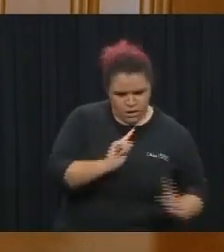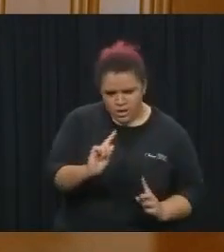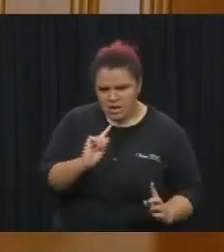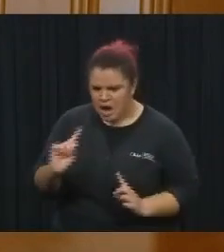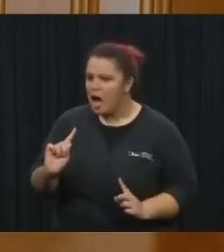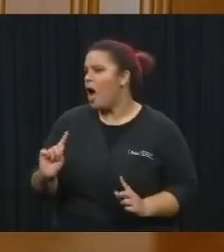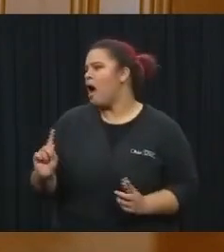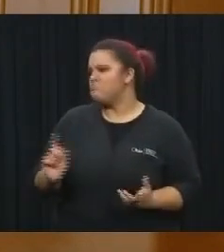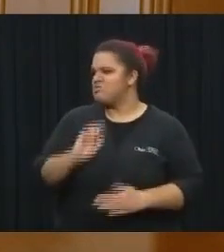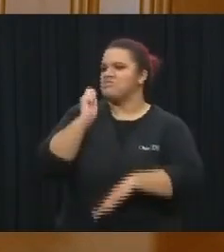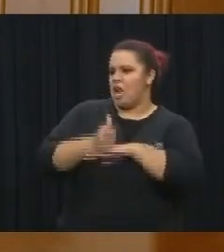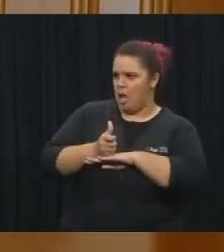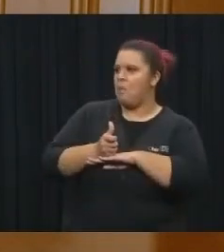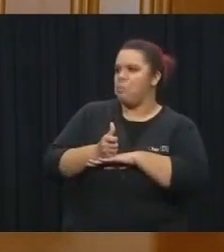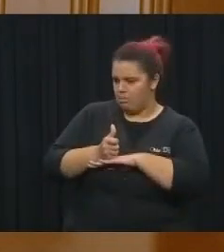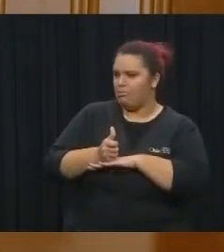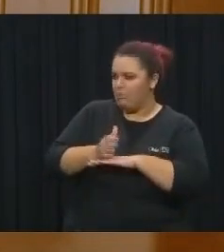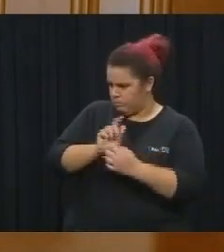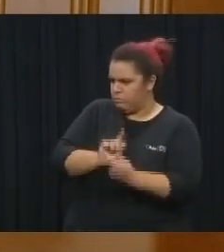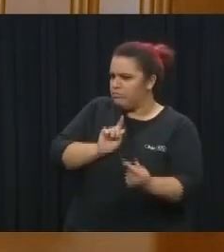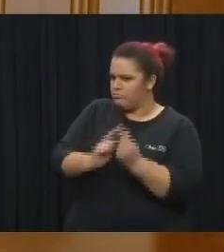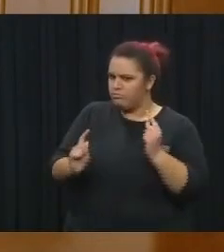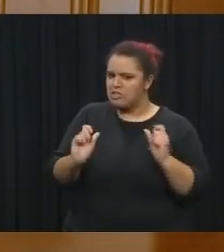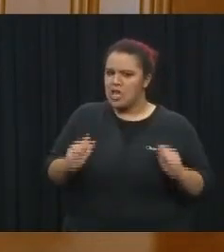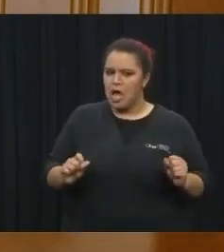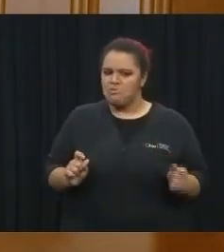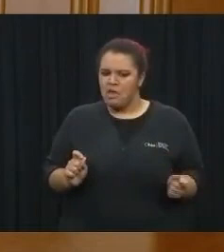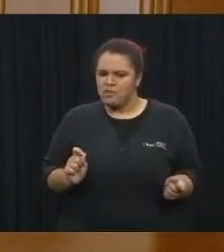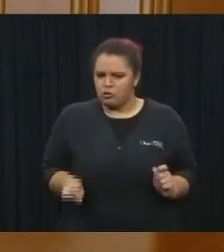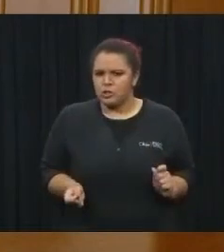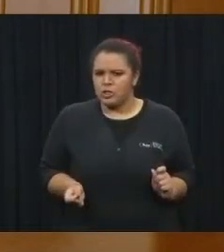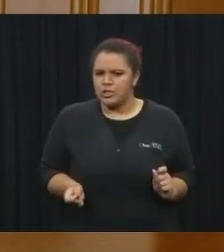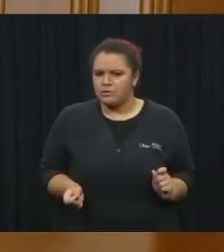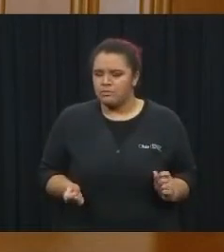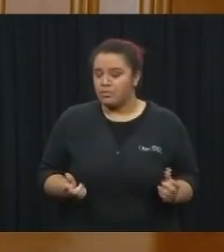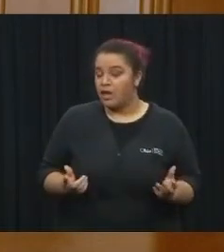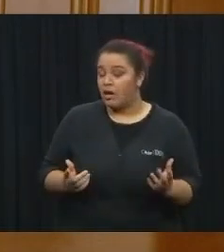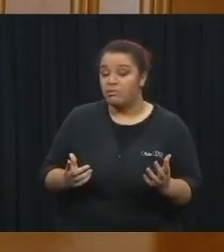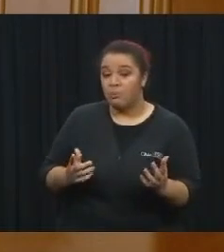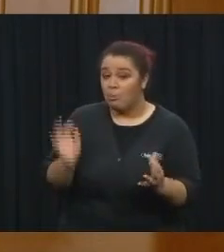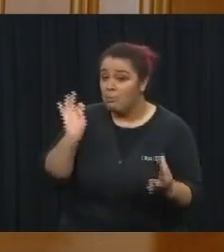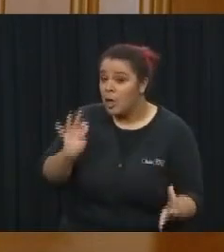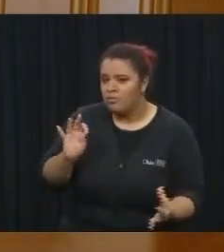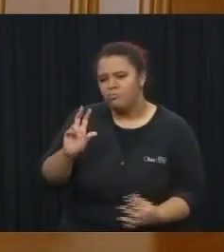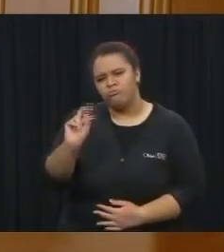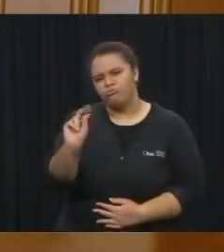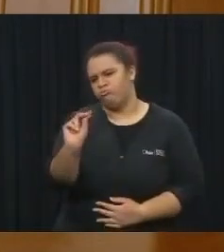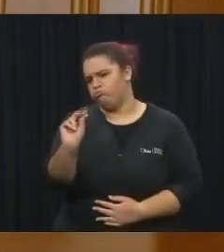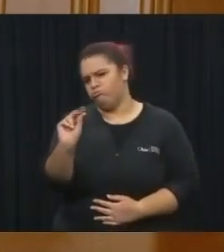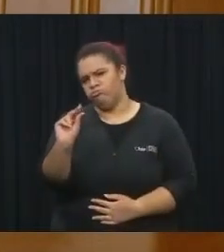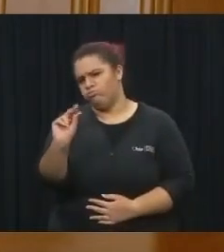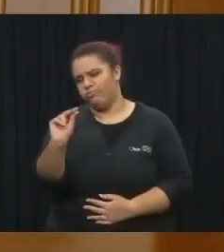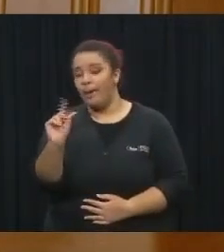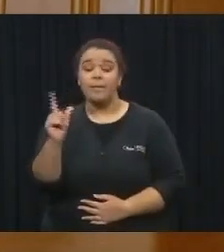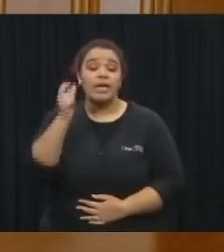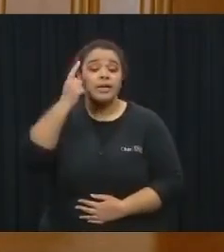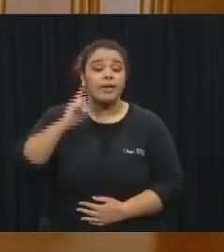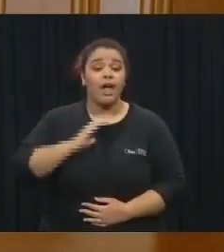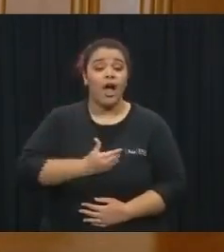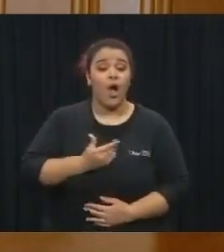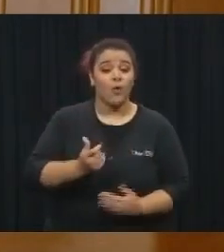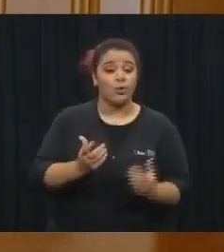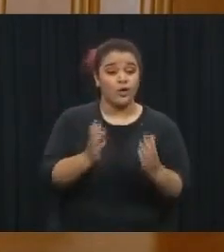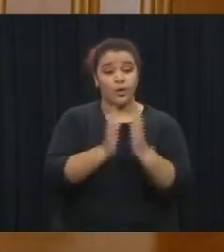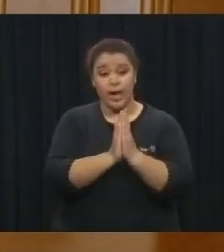but most of them have been able to adjust in some way so that they could actually do that. And I think, again, our request,